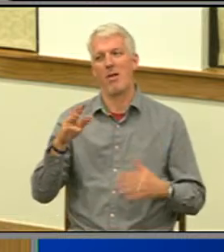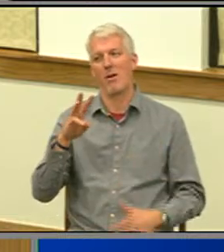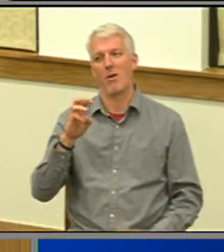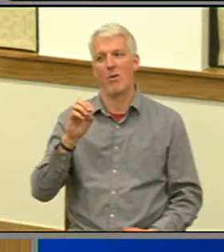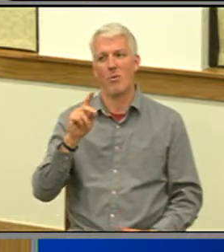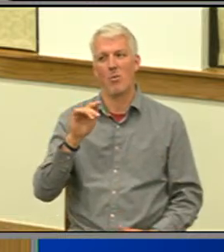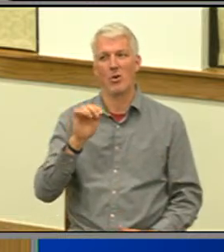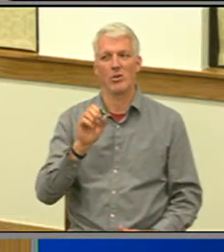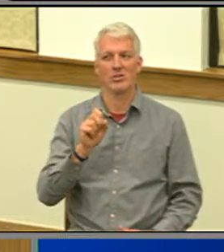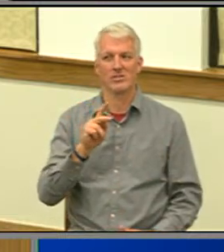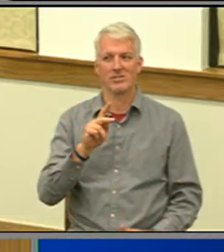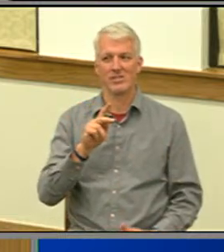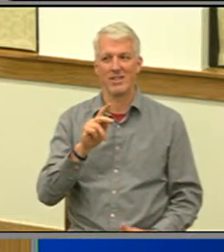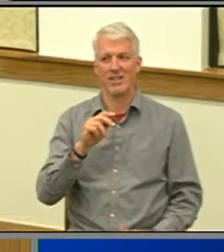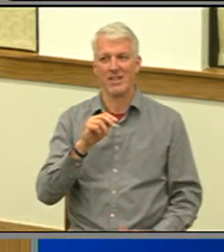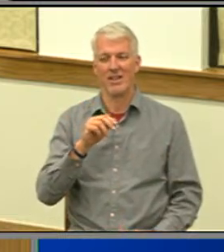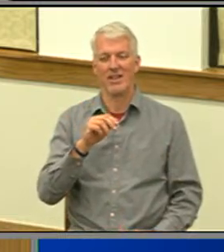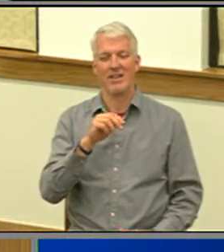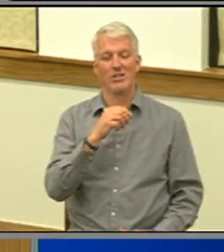the fiscal year